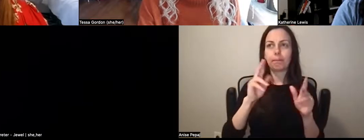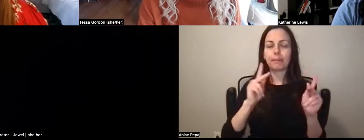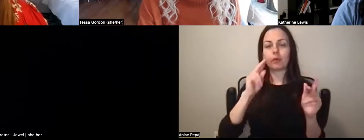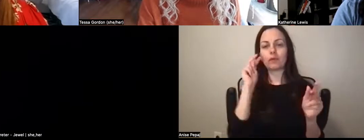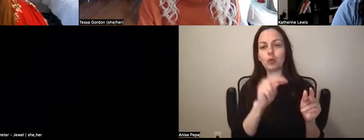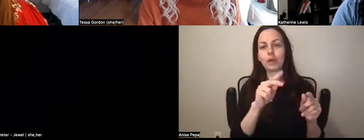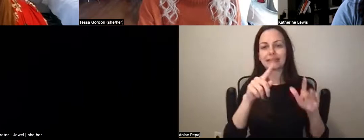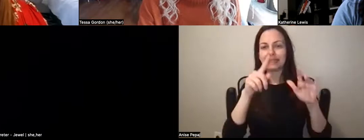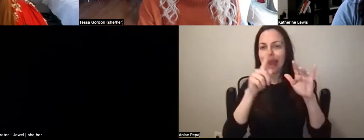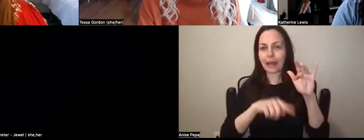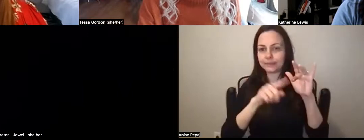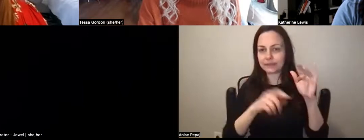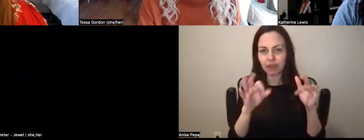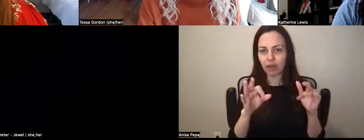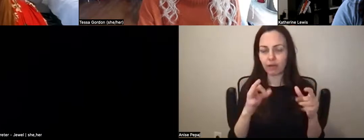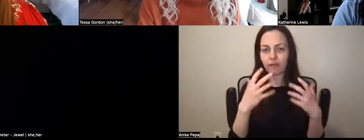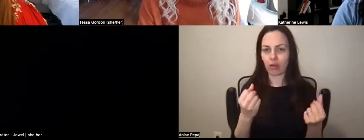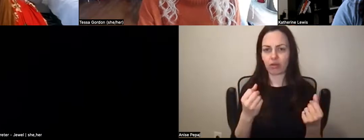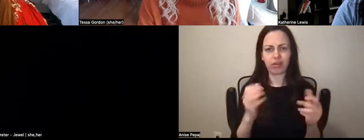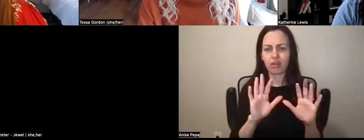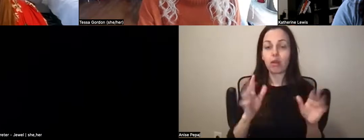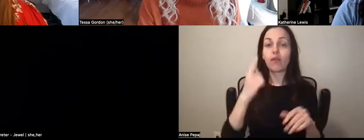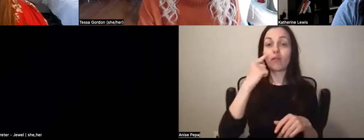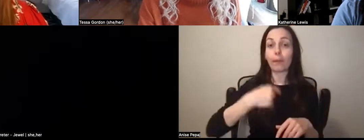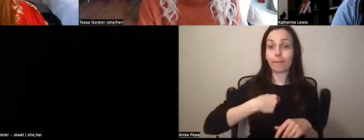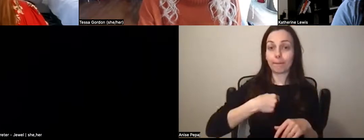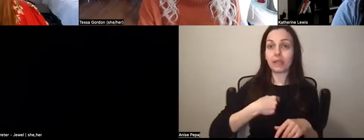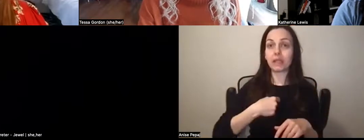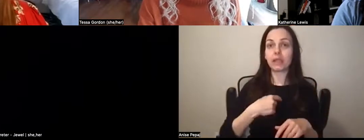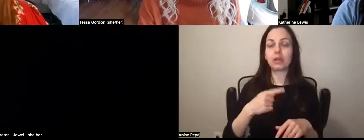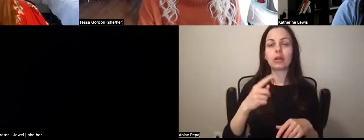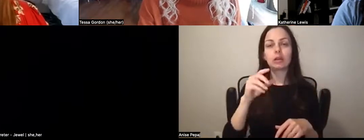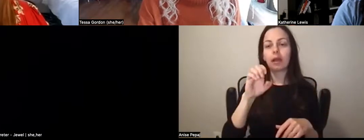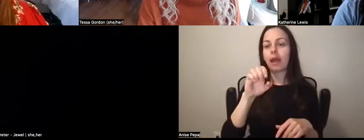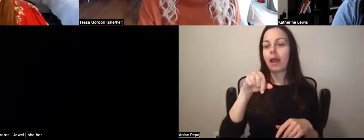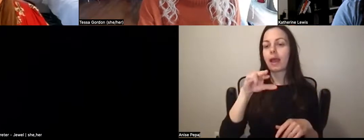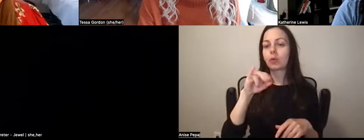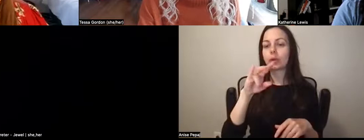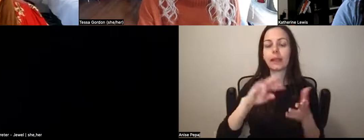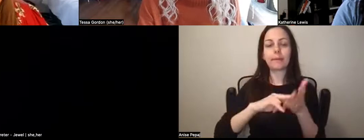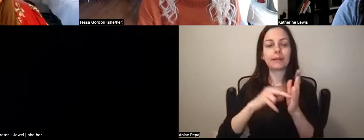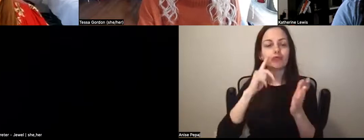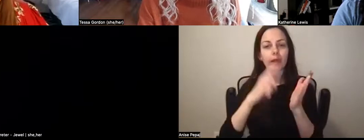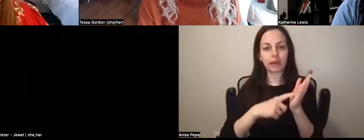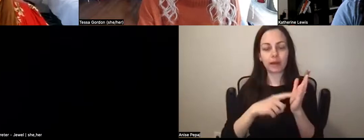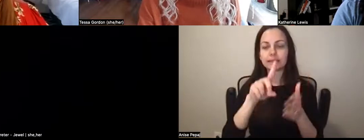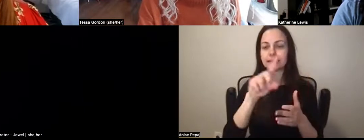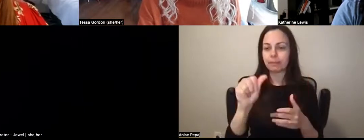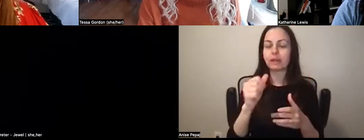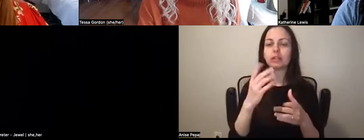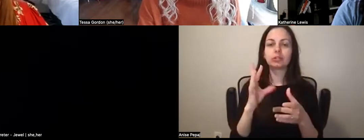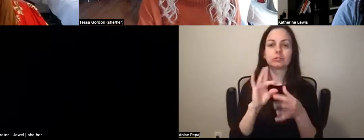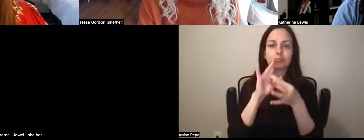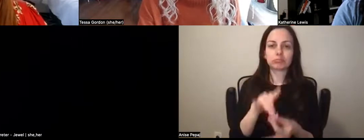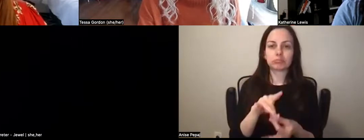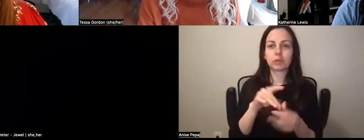true. For me, health equity is about actually recognizing that disability is a natural part of the human